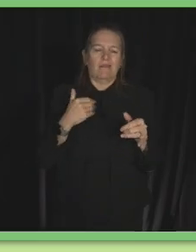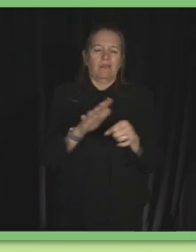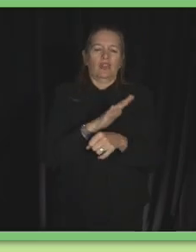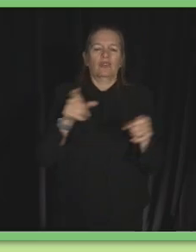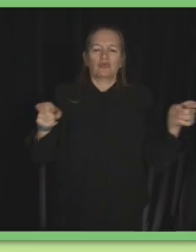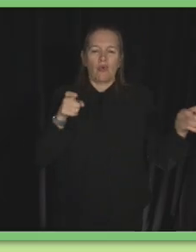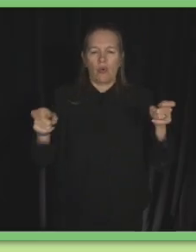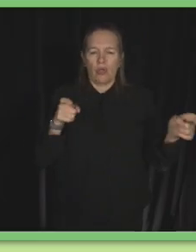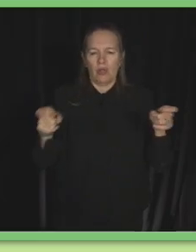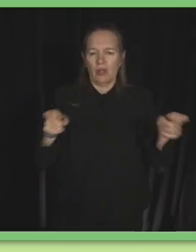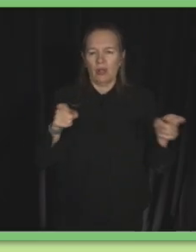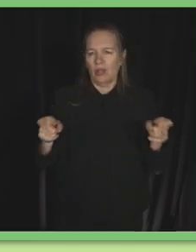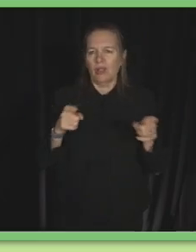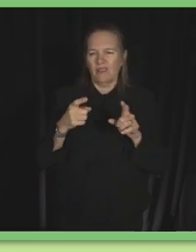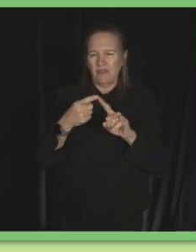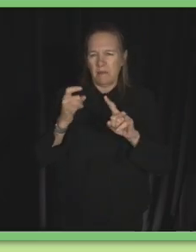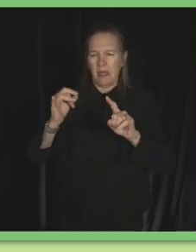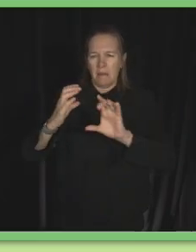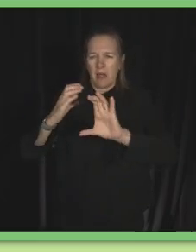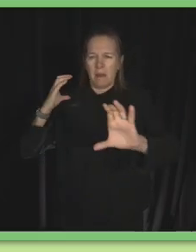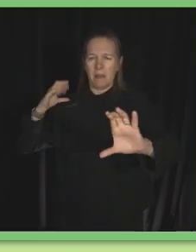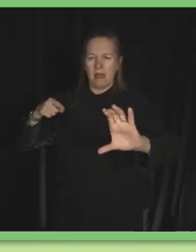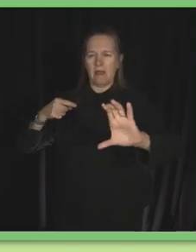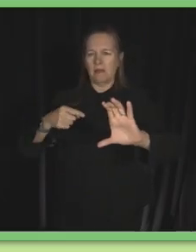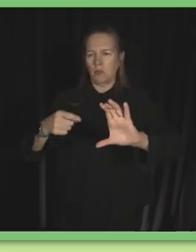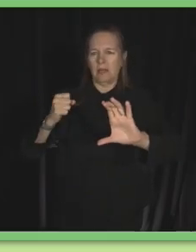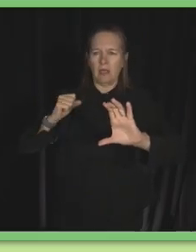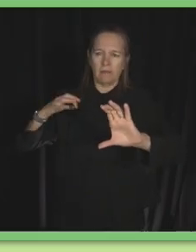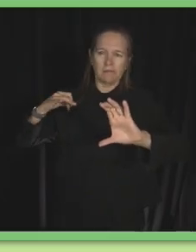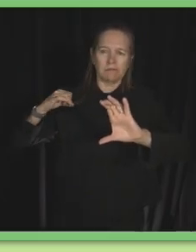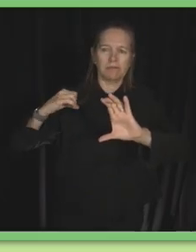full end-to-end data pipeline for that data.